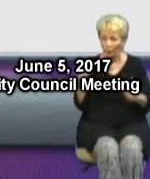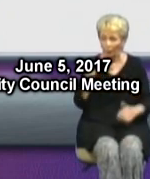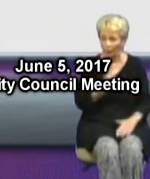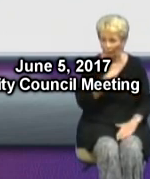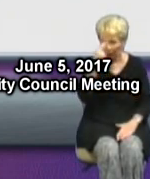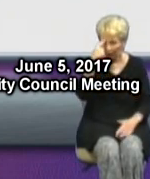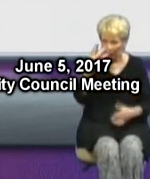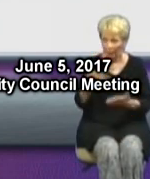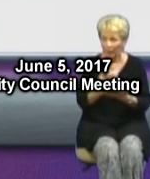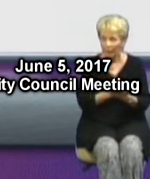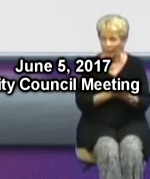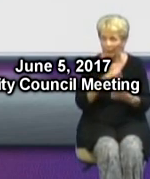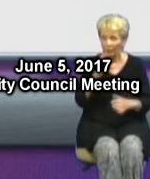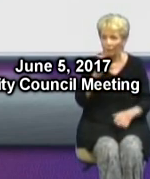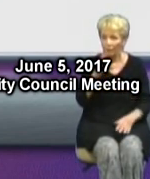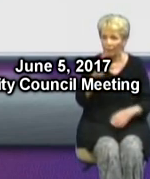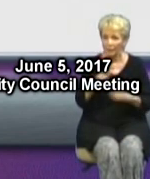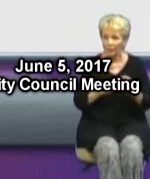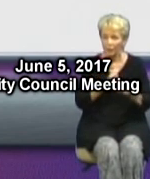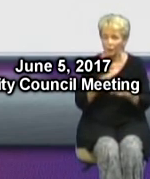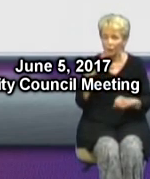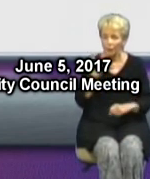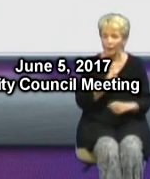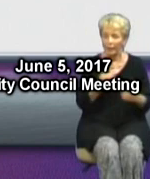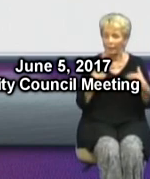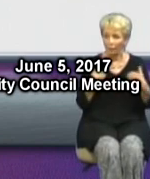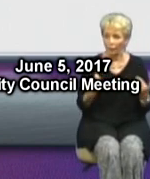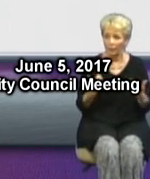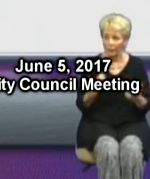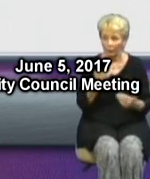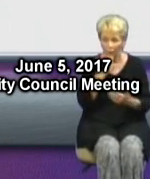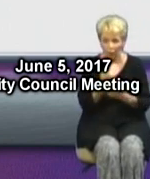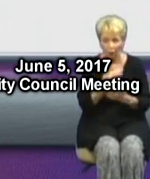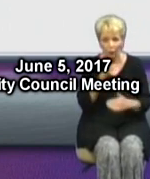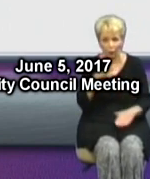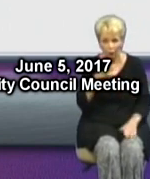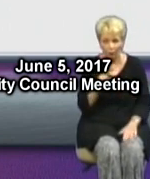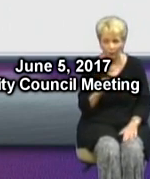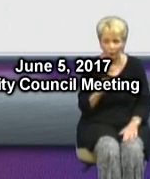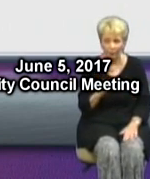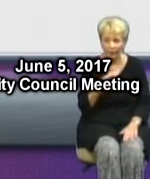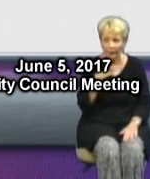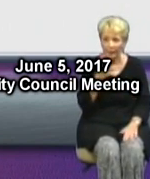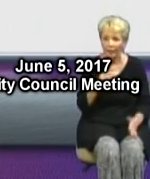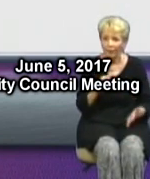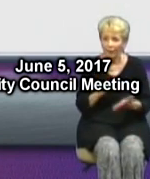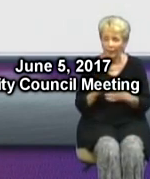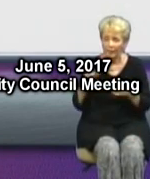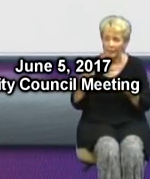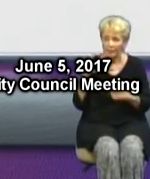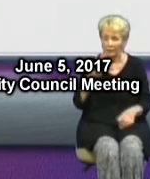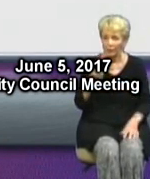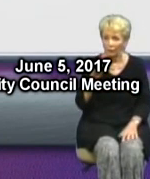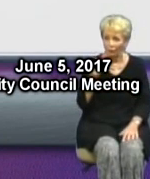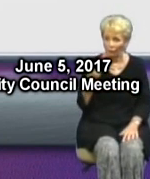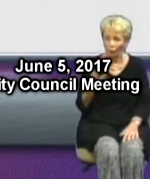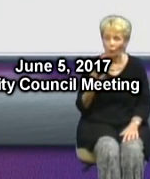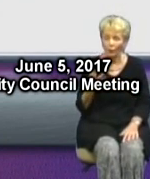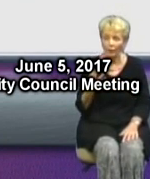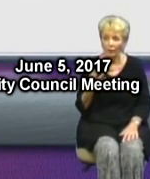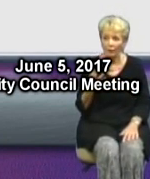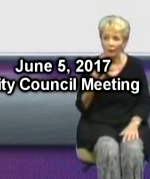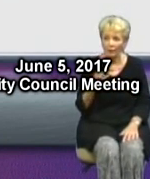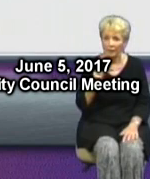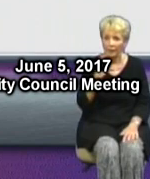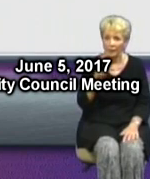going to collect in the fiscal year we're in right now. The good news, however, I want to tell you that since 2014,